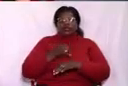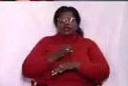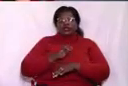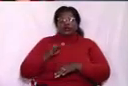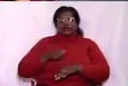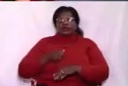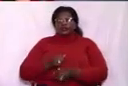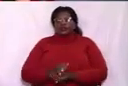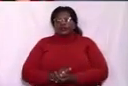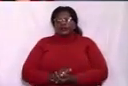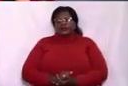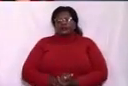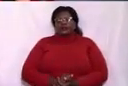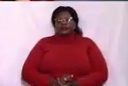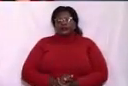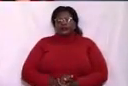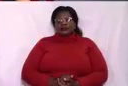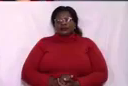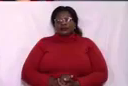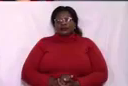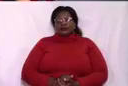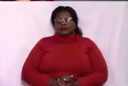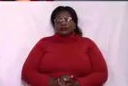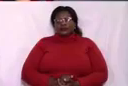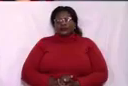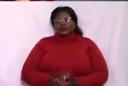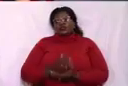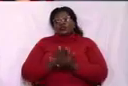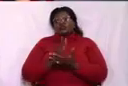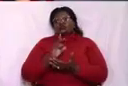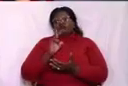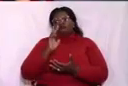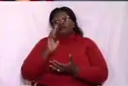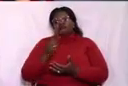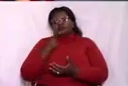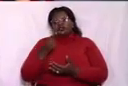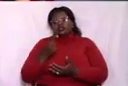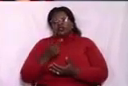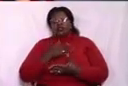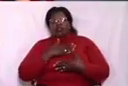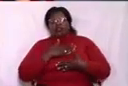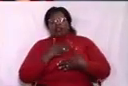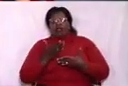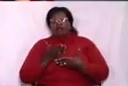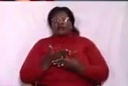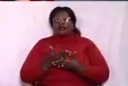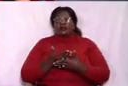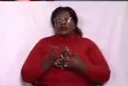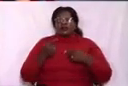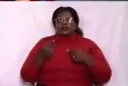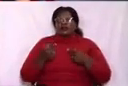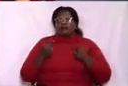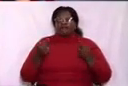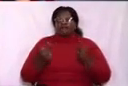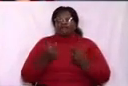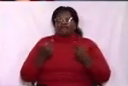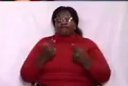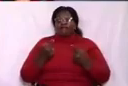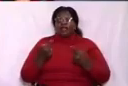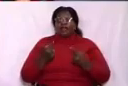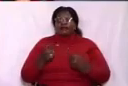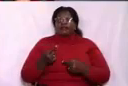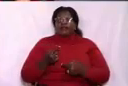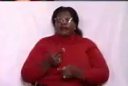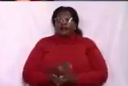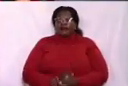we love the Swift 30. I love it too. So that's excellent. So, thank you. Anything